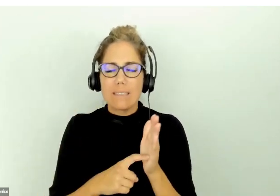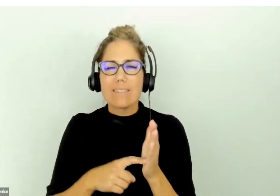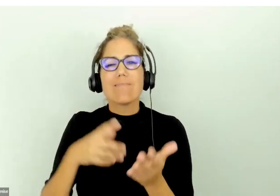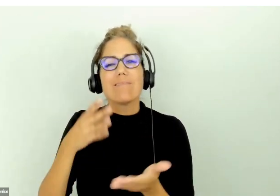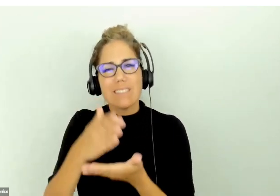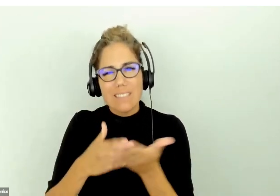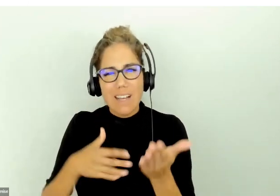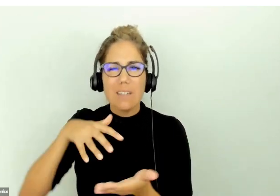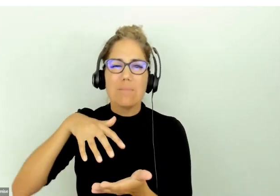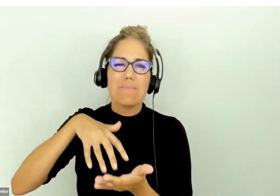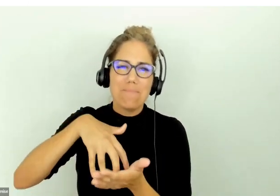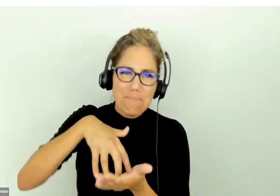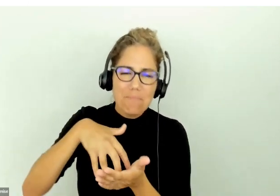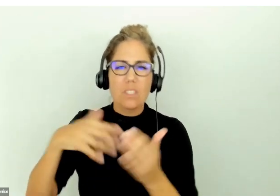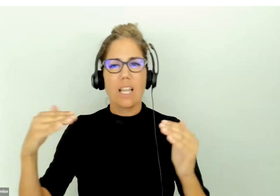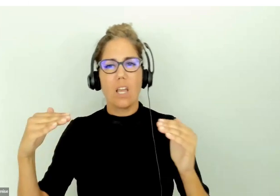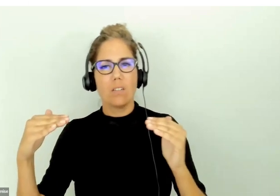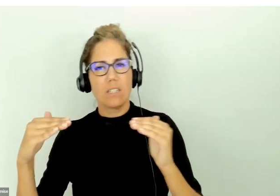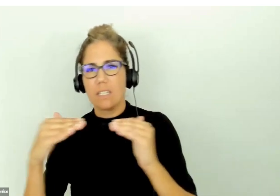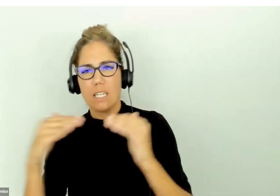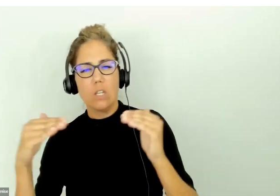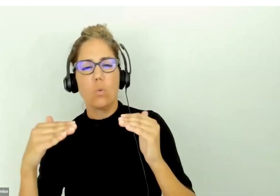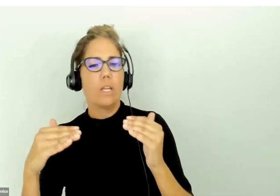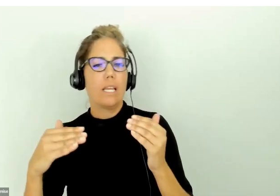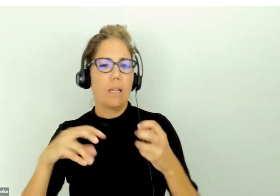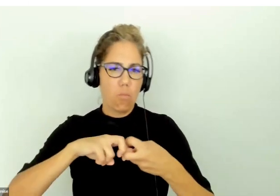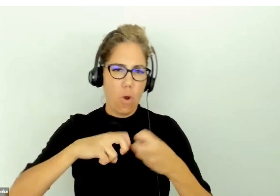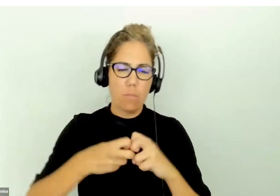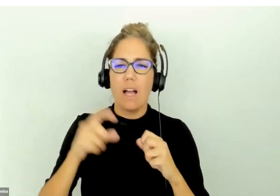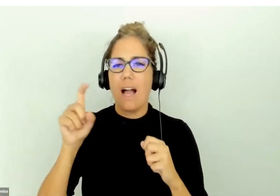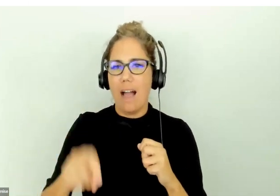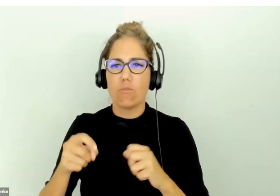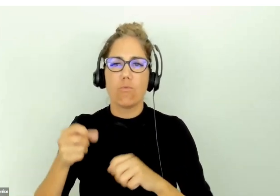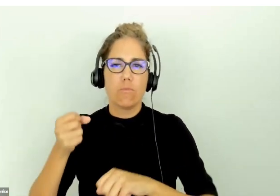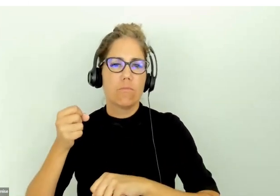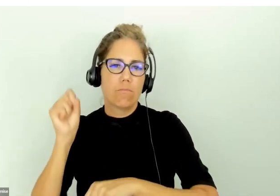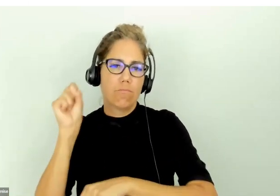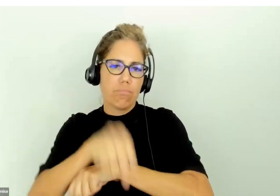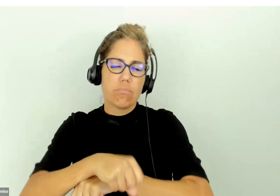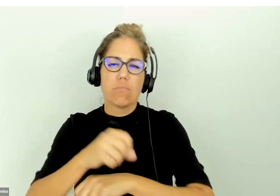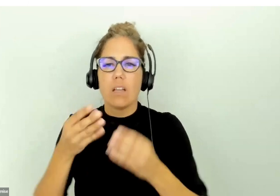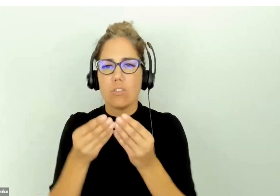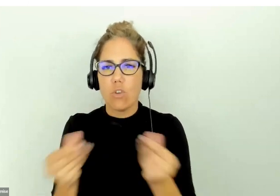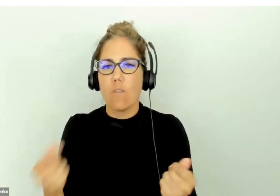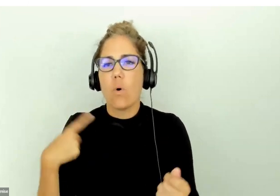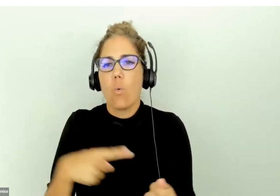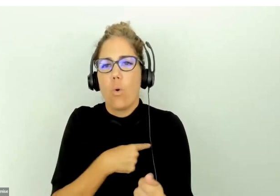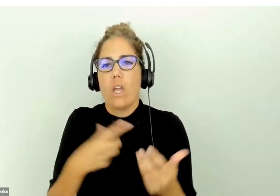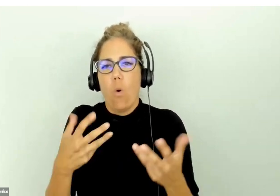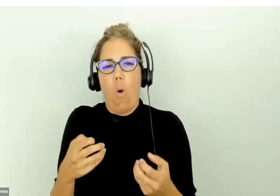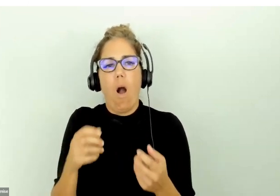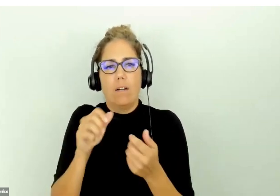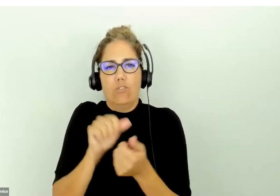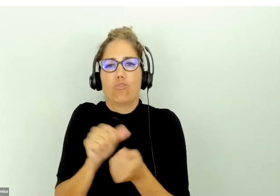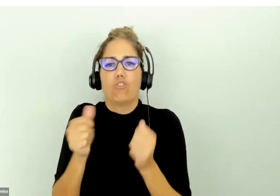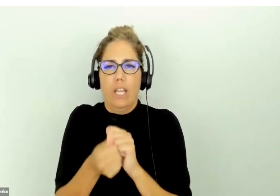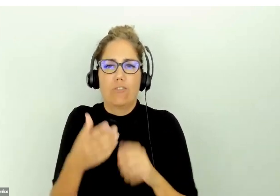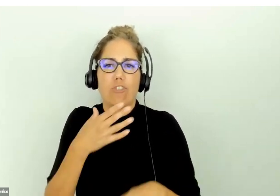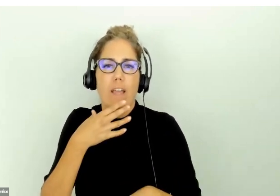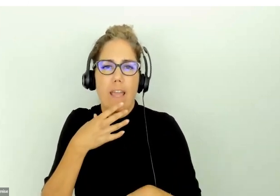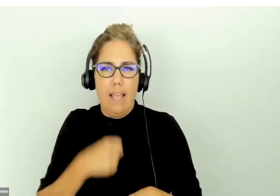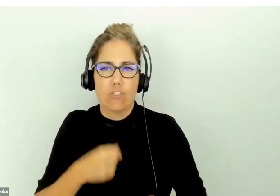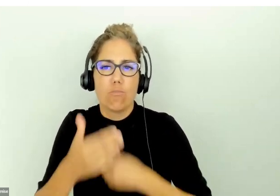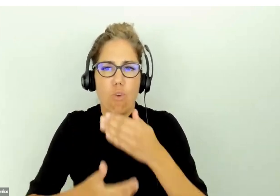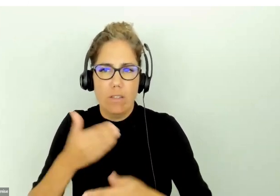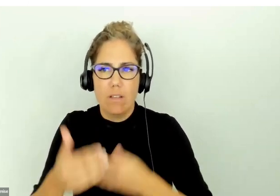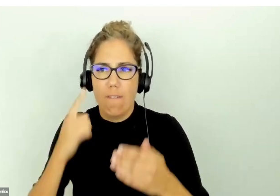and problems to overcome and solve. As we really want to change the aging experience for all. We're